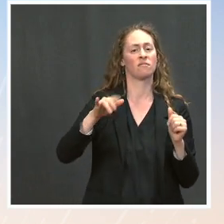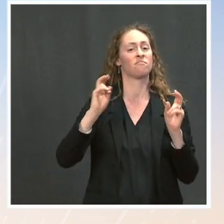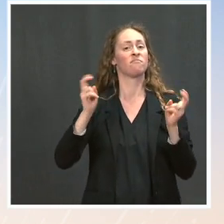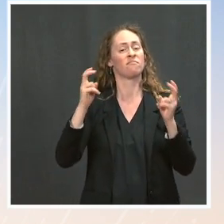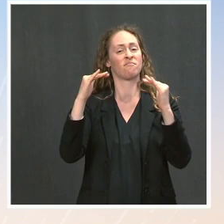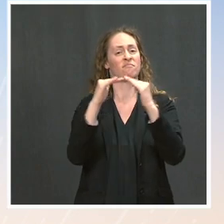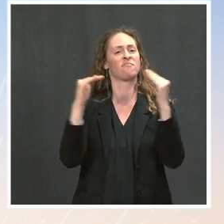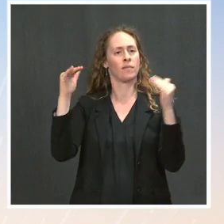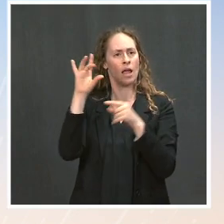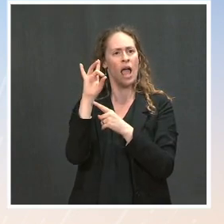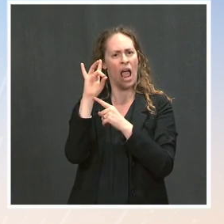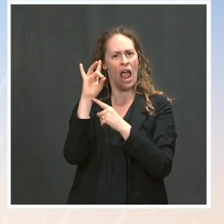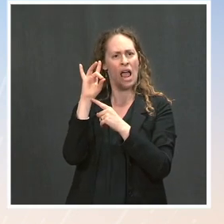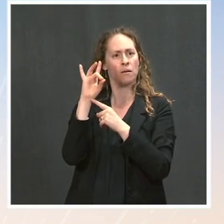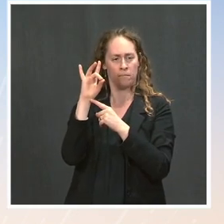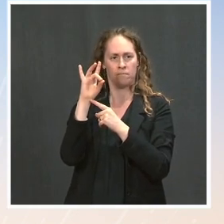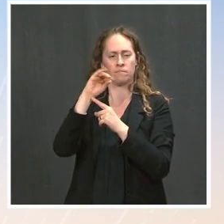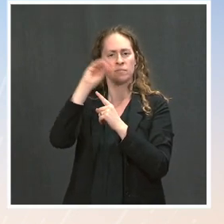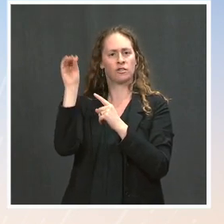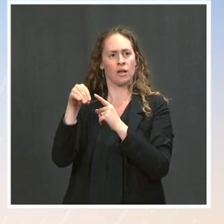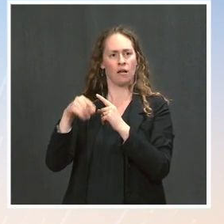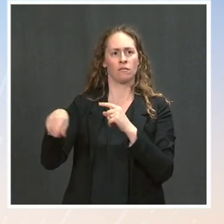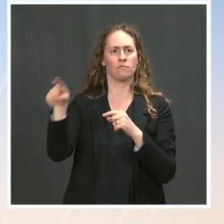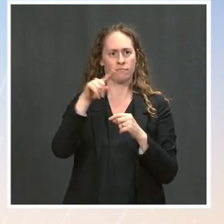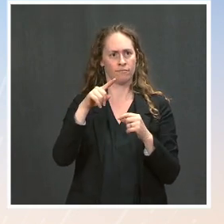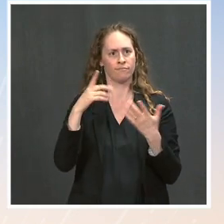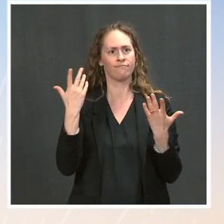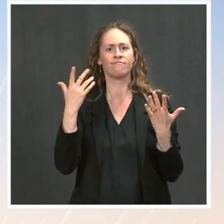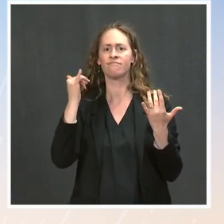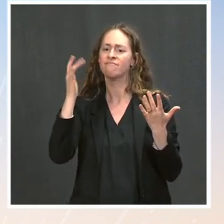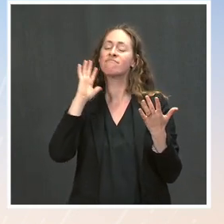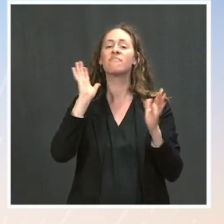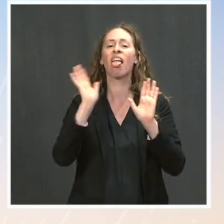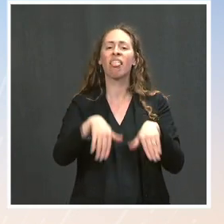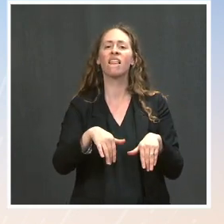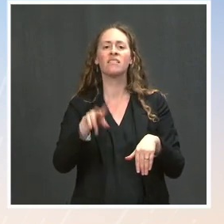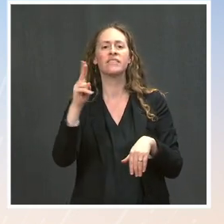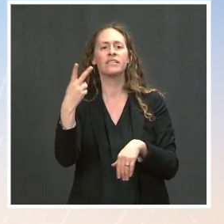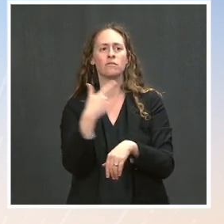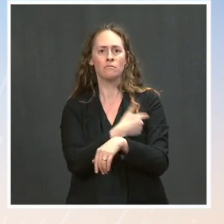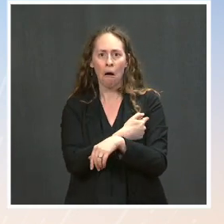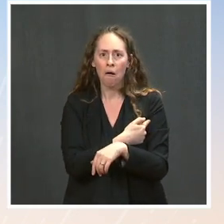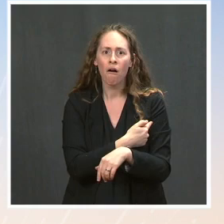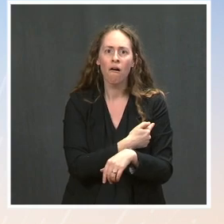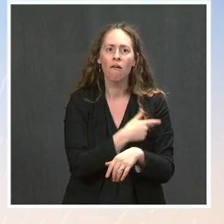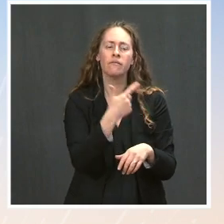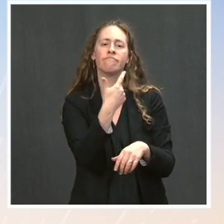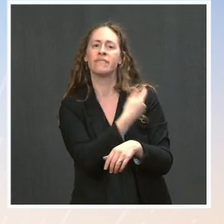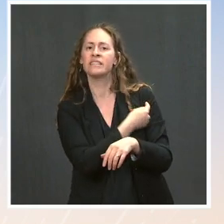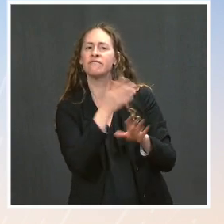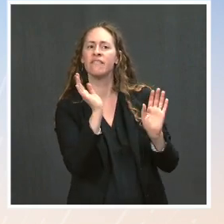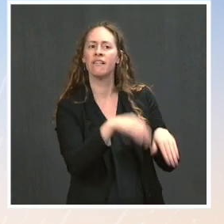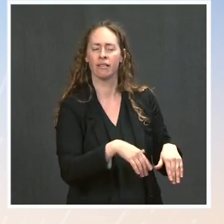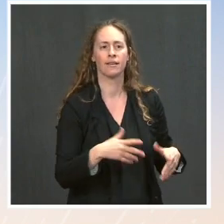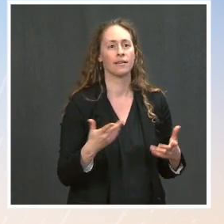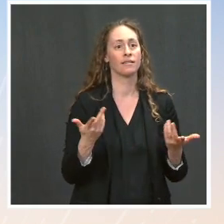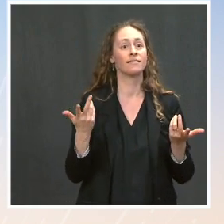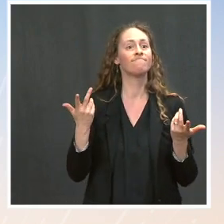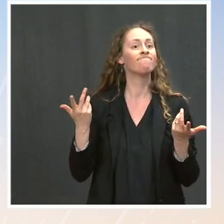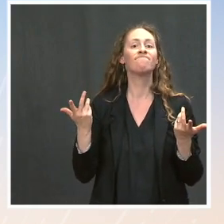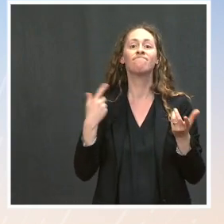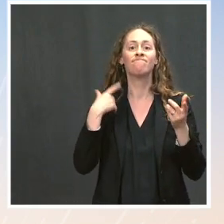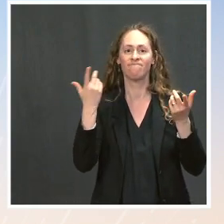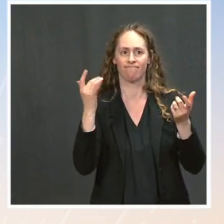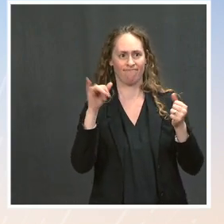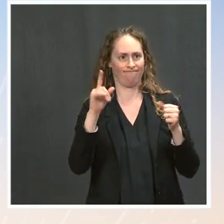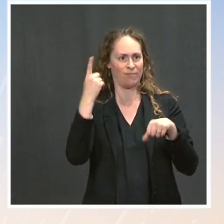for dose two? Well, what I'll say is that there's no precedent, right? There's no playbook. And the other way of looking at